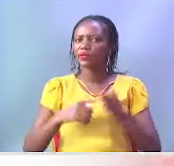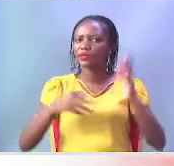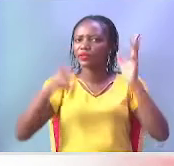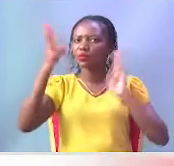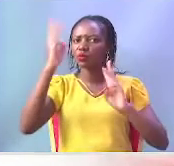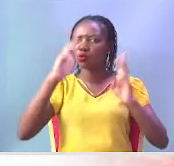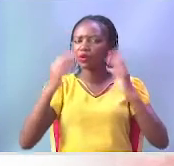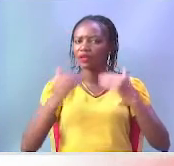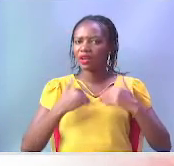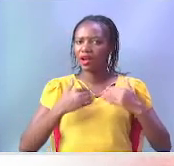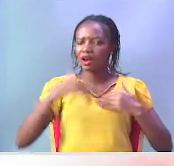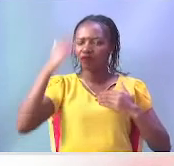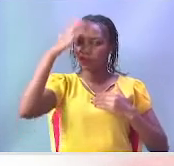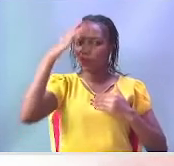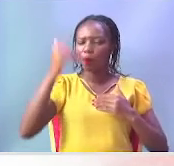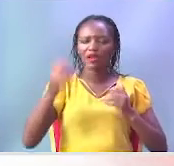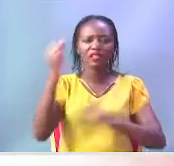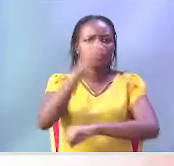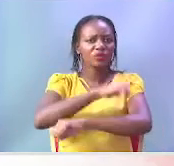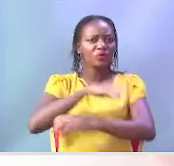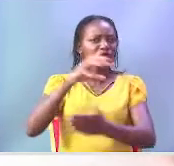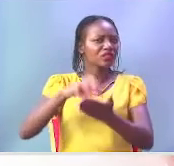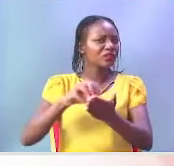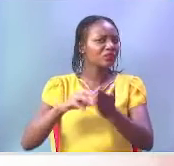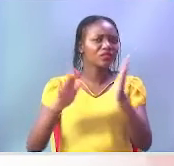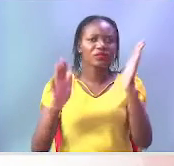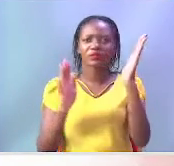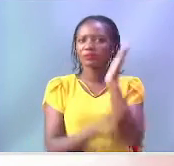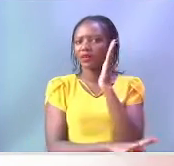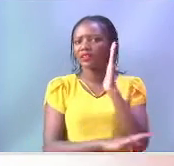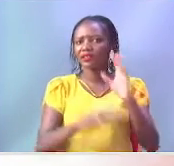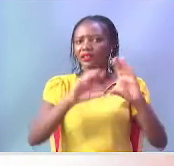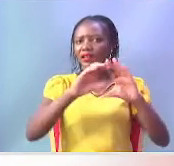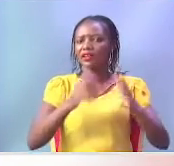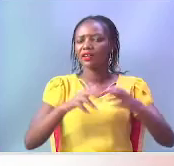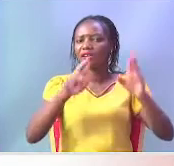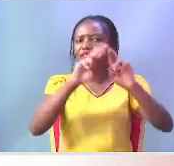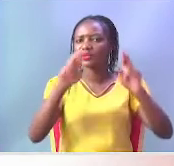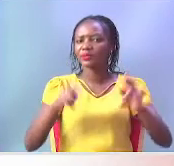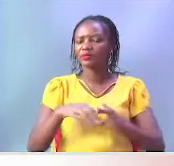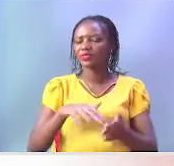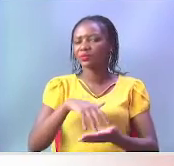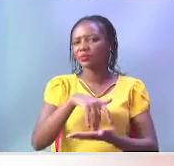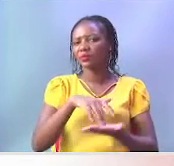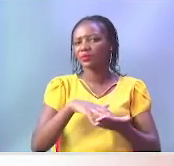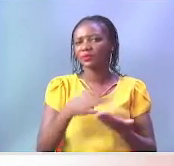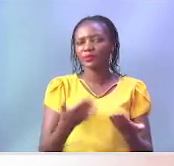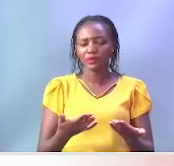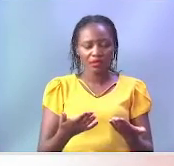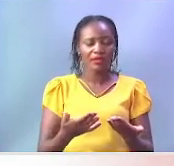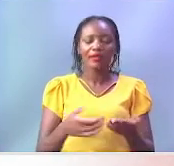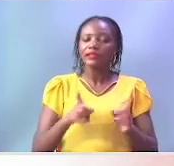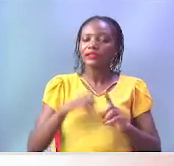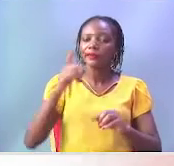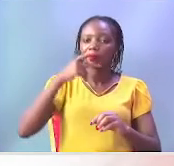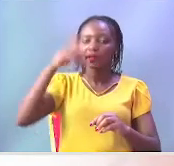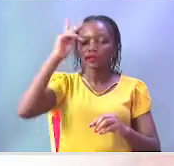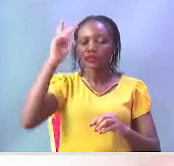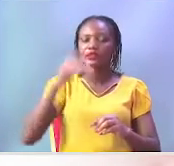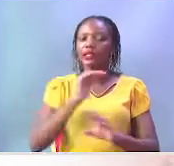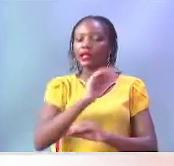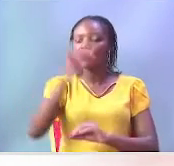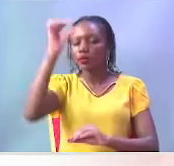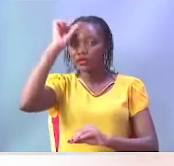concern over the poor condition of the school structures that pose a greater risk to the pupils. The parents are now appealing